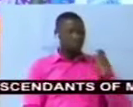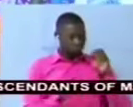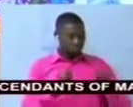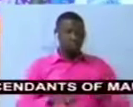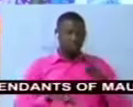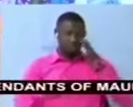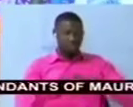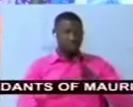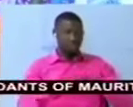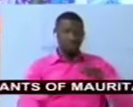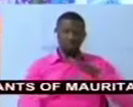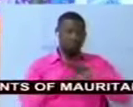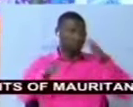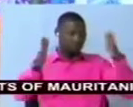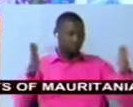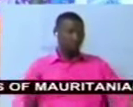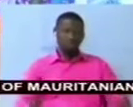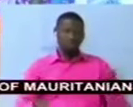Yes, he could not have been